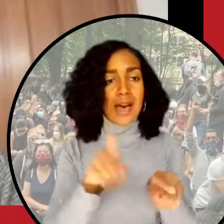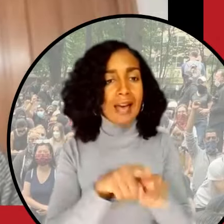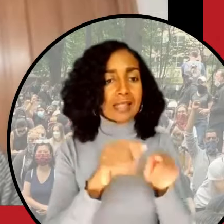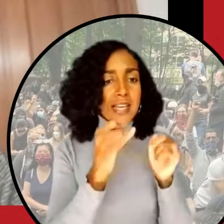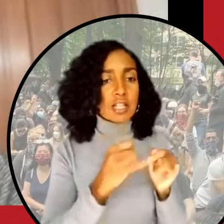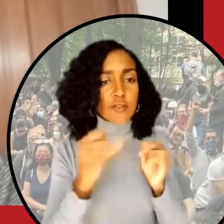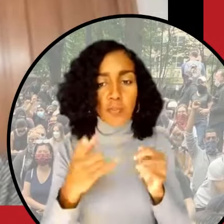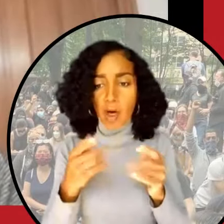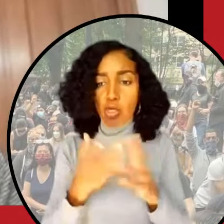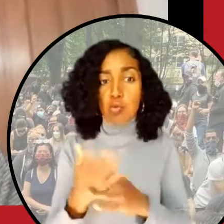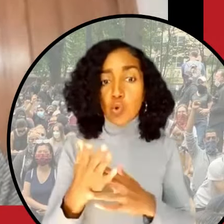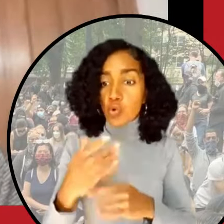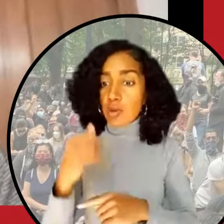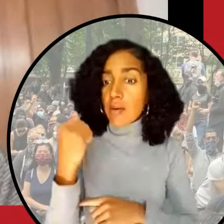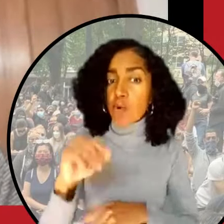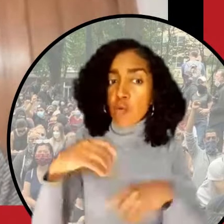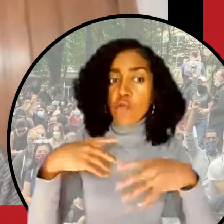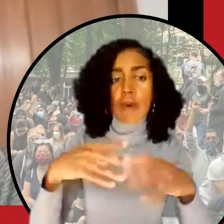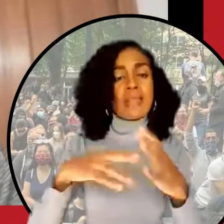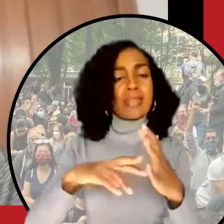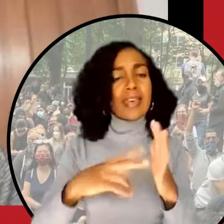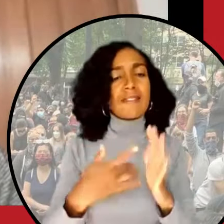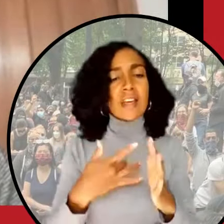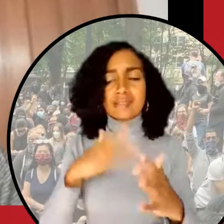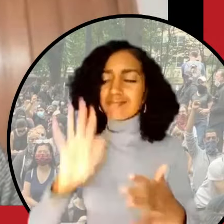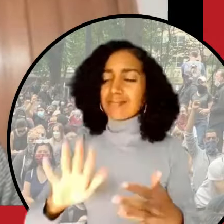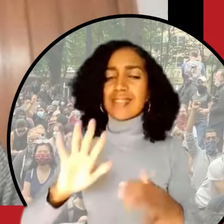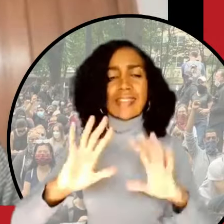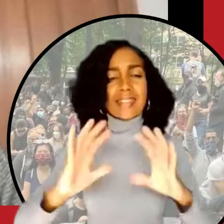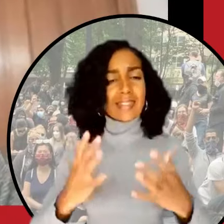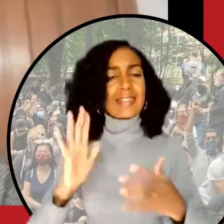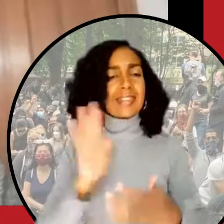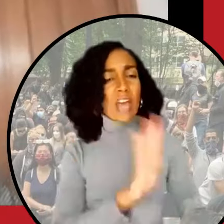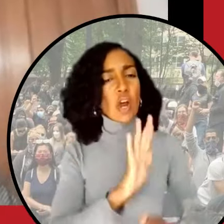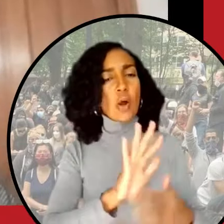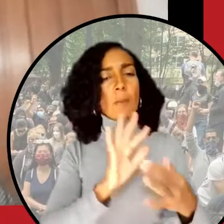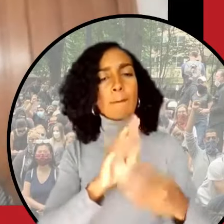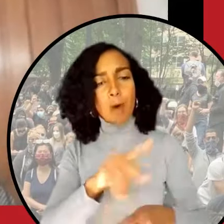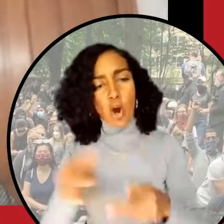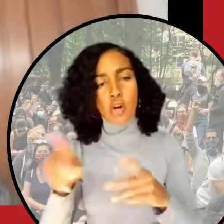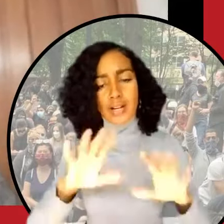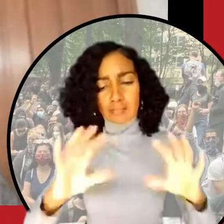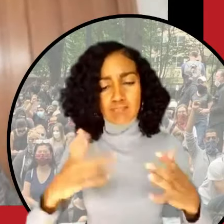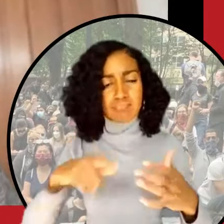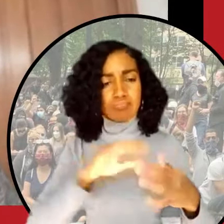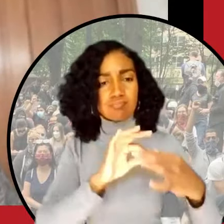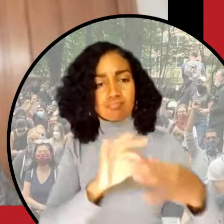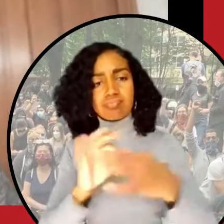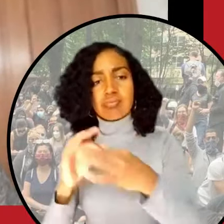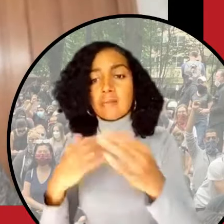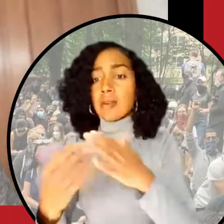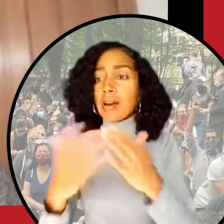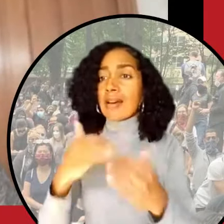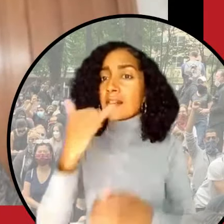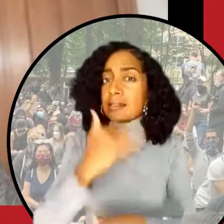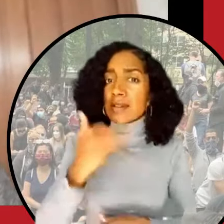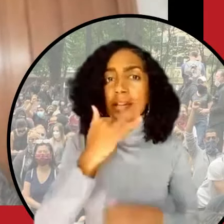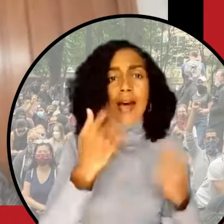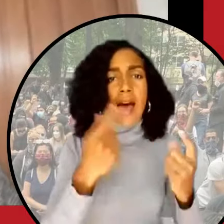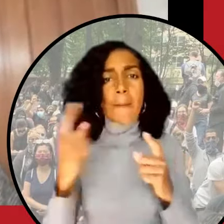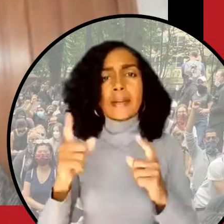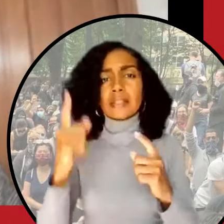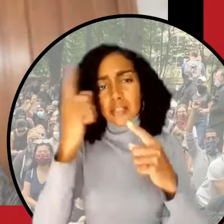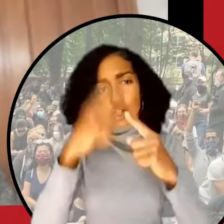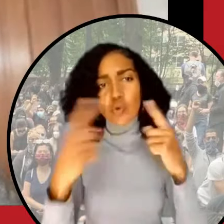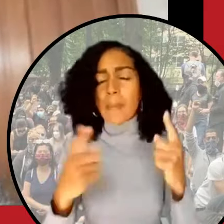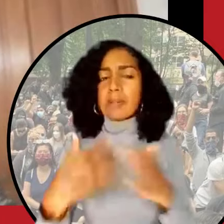party. Even if there are disagreements, even if there are mistakes, it's their party. I am the party. In some